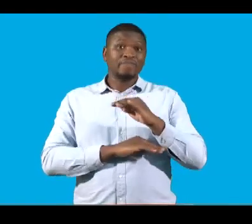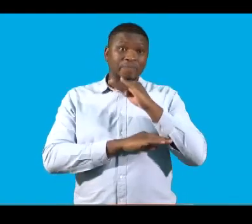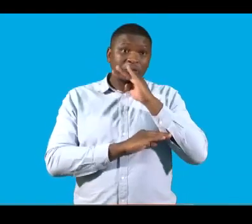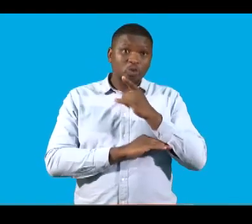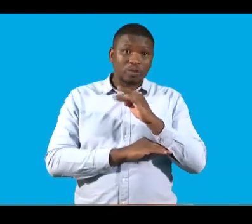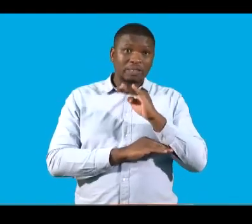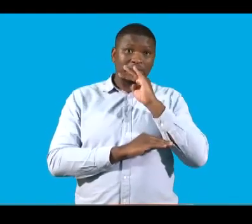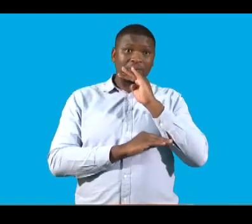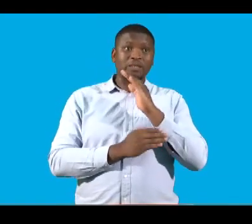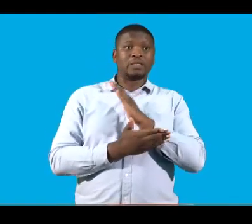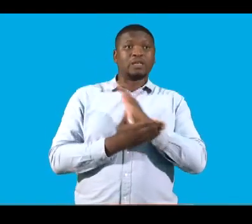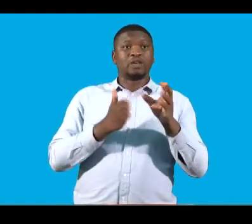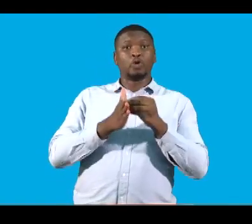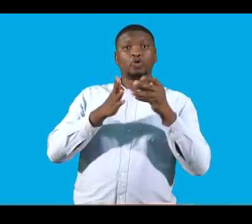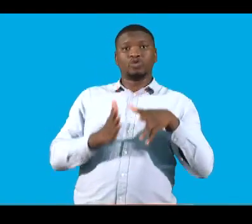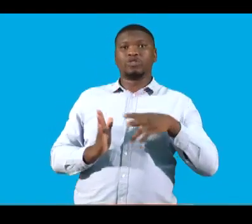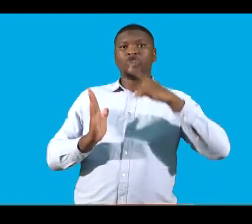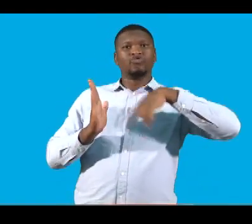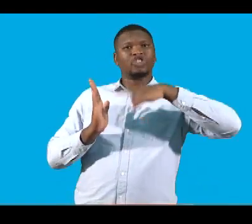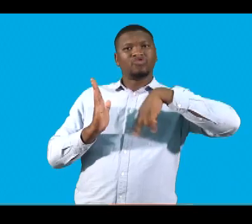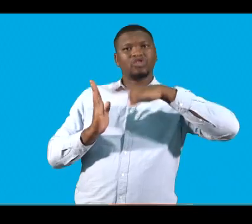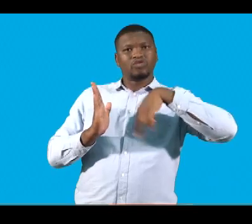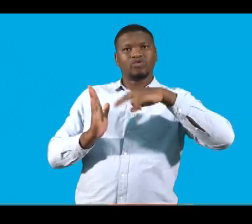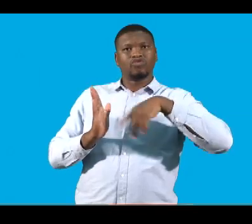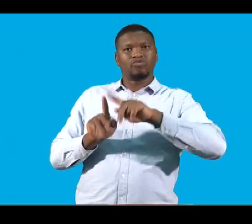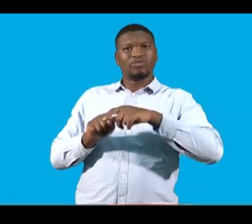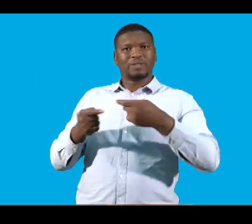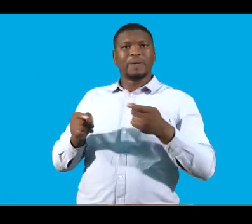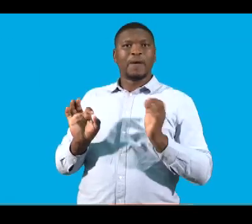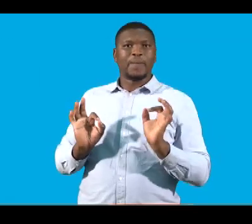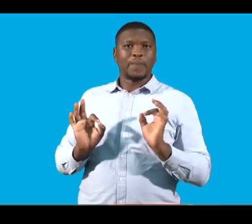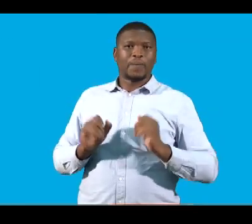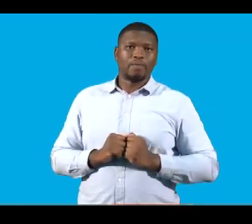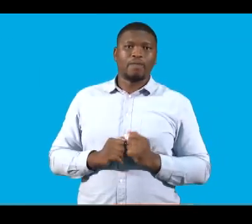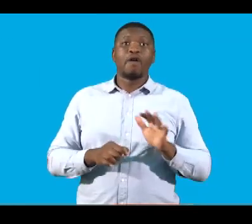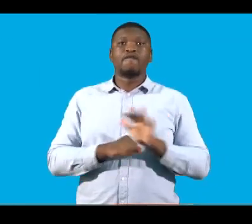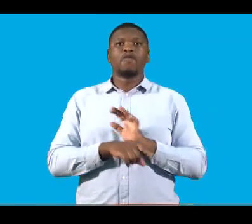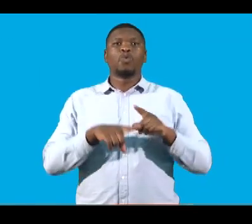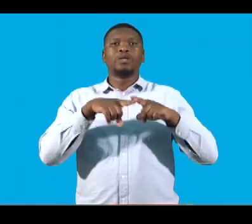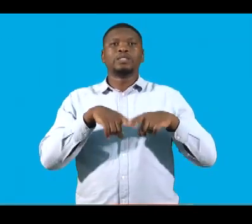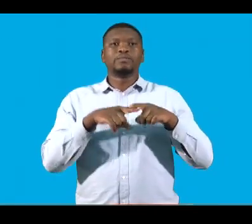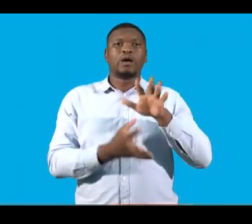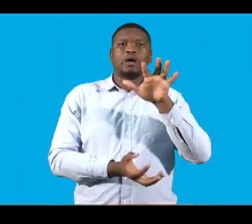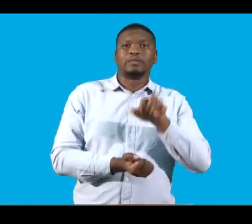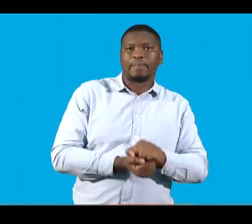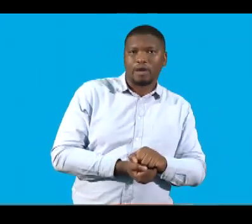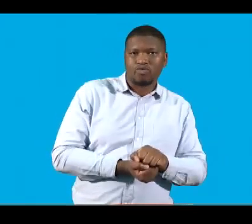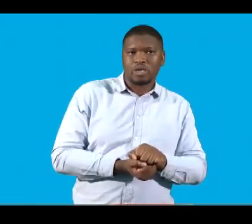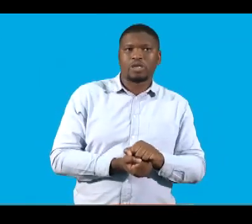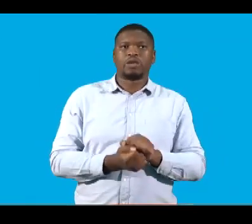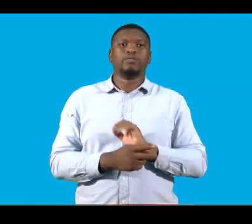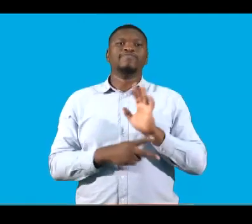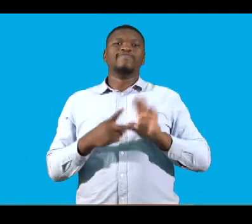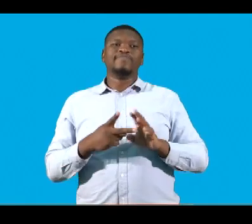would suggest that candidates had not read the prescribed texts. There was an over-reliance on summaries, so